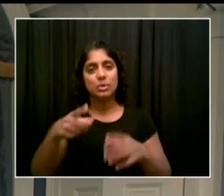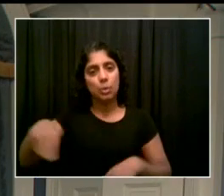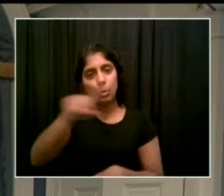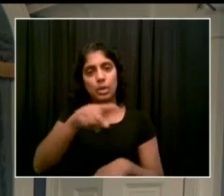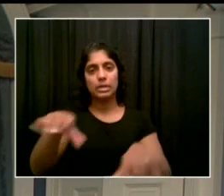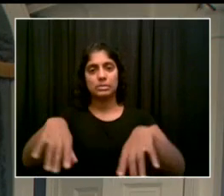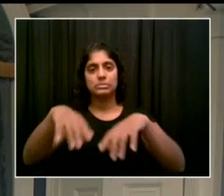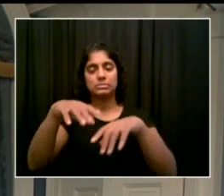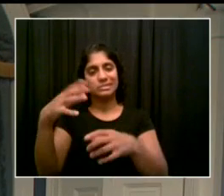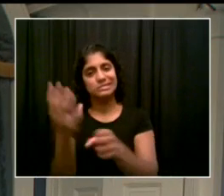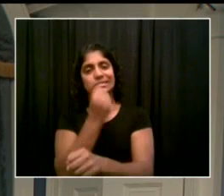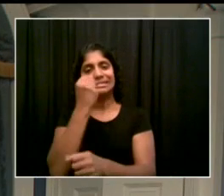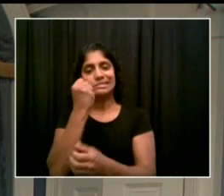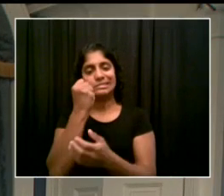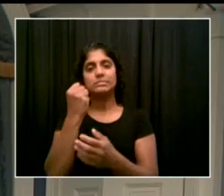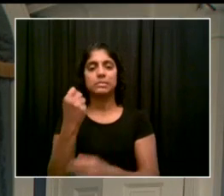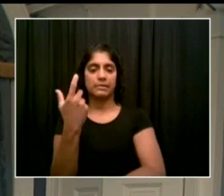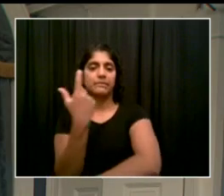Fox 5.